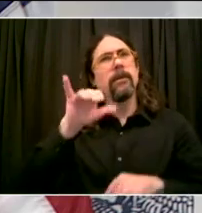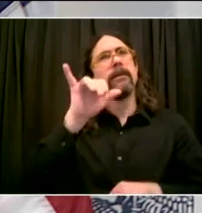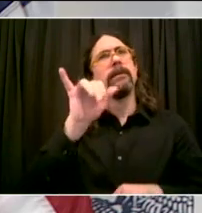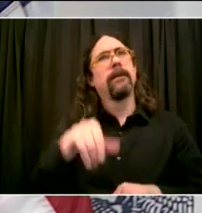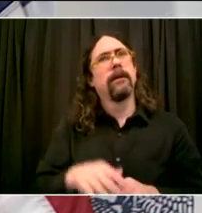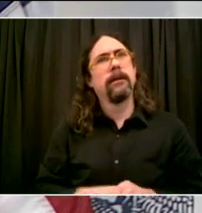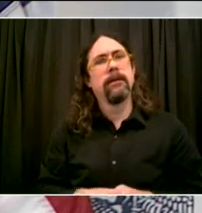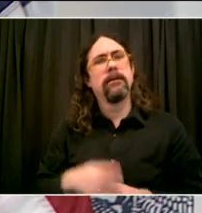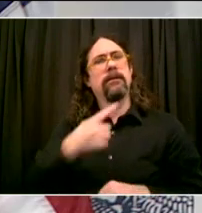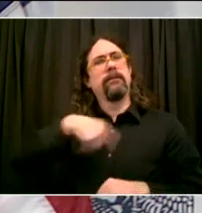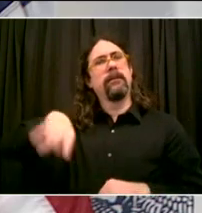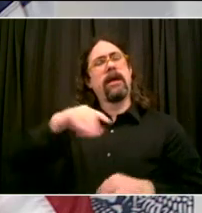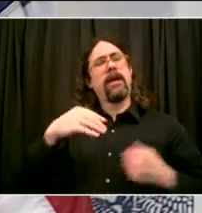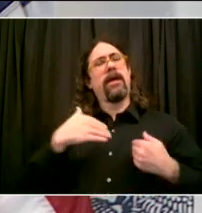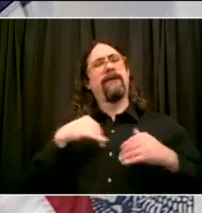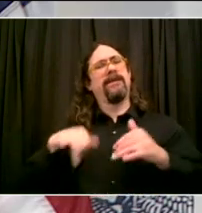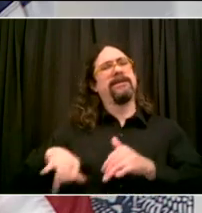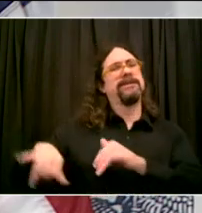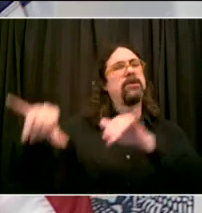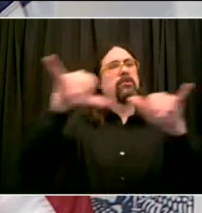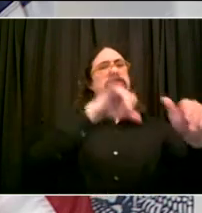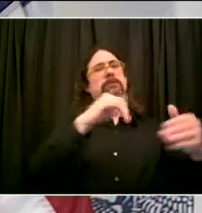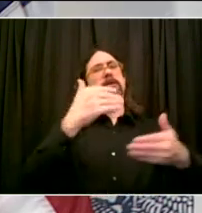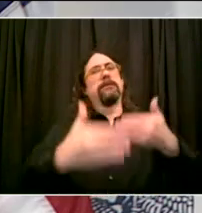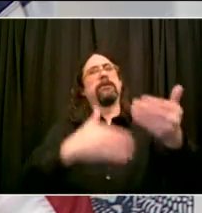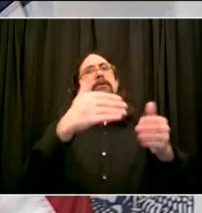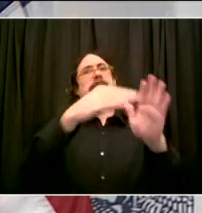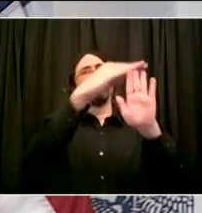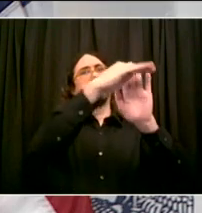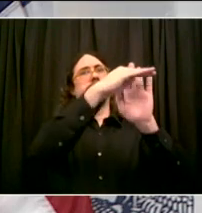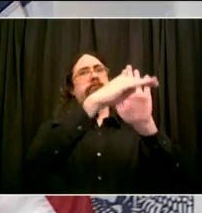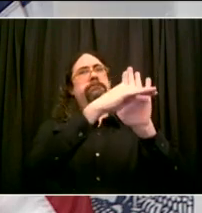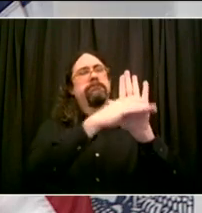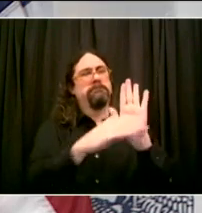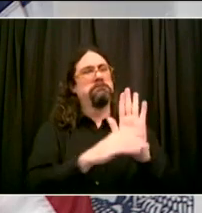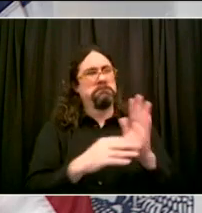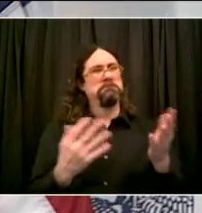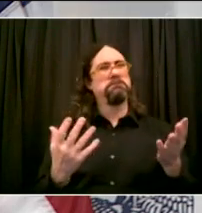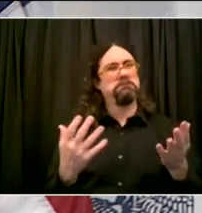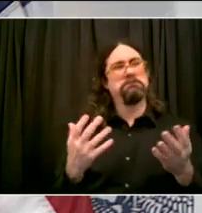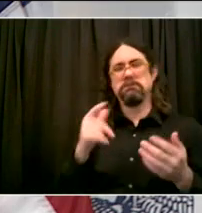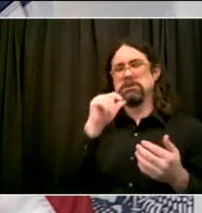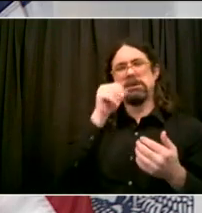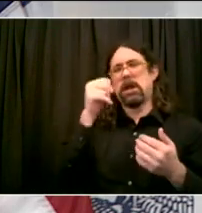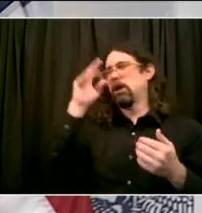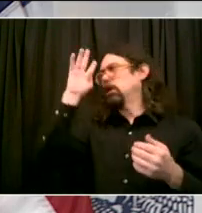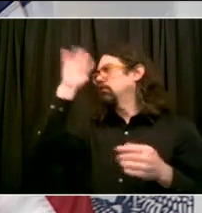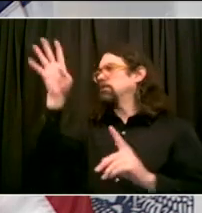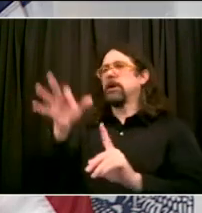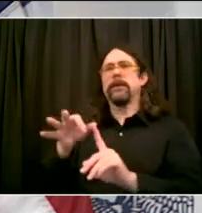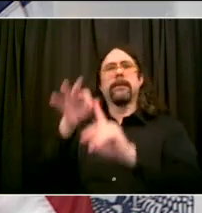any way that might affect what residents are experiencing. So we'll get you a specific update on that.